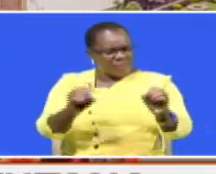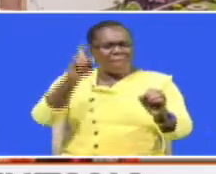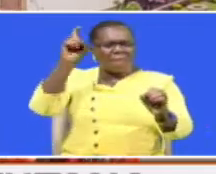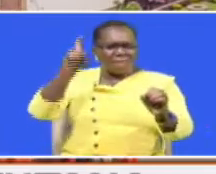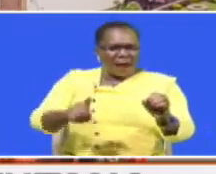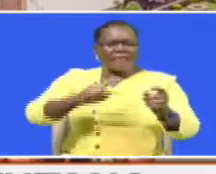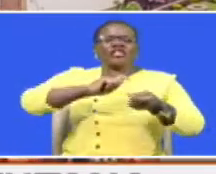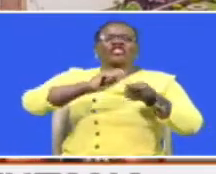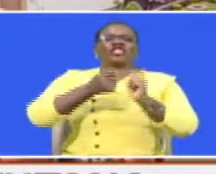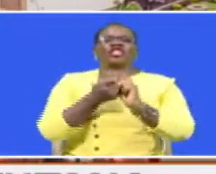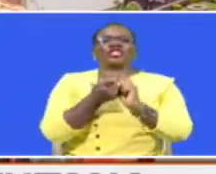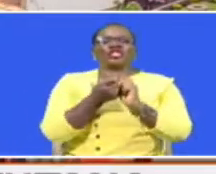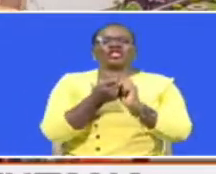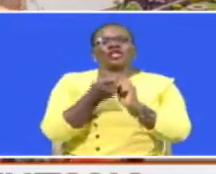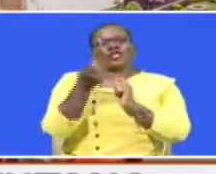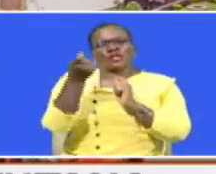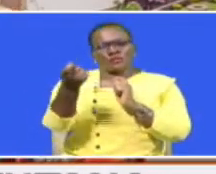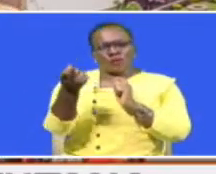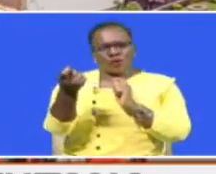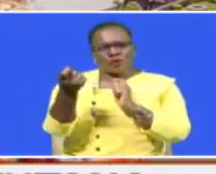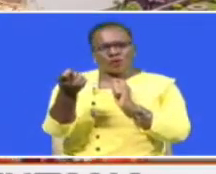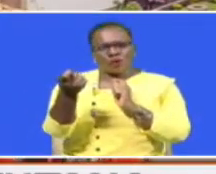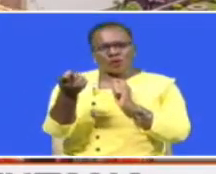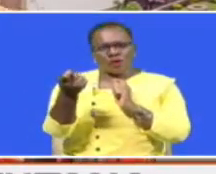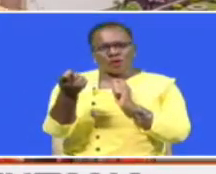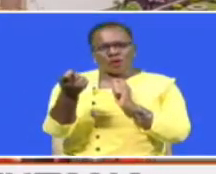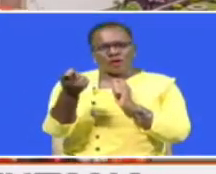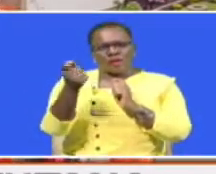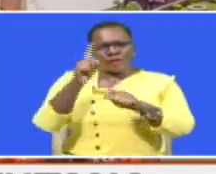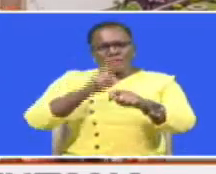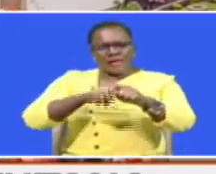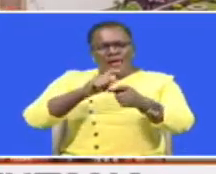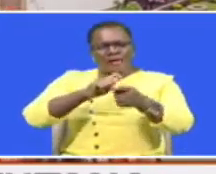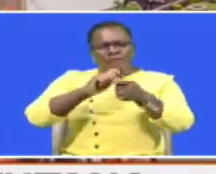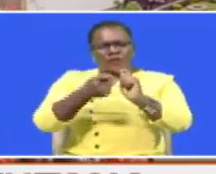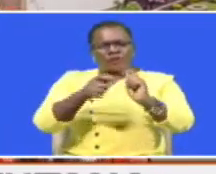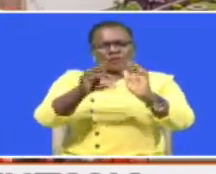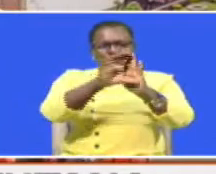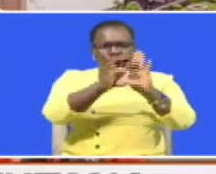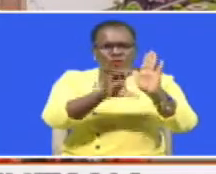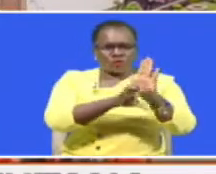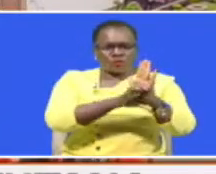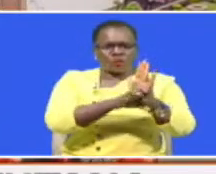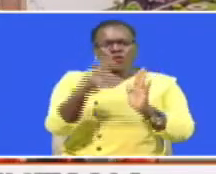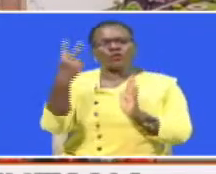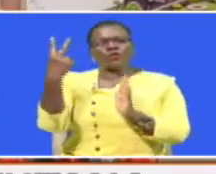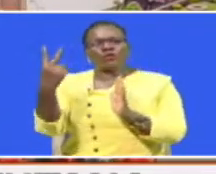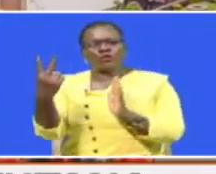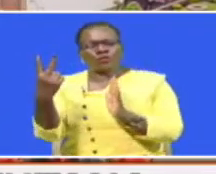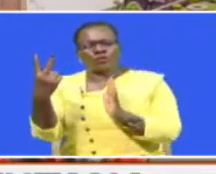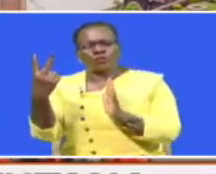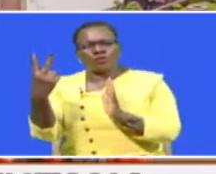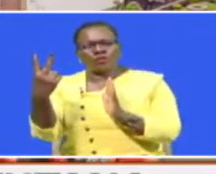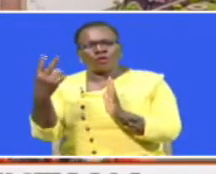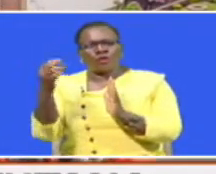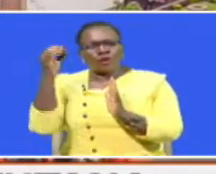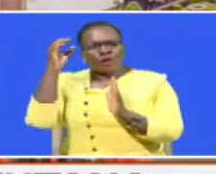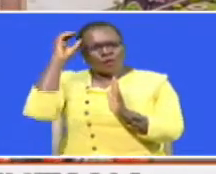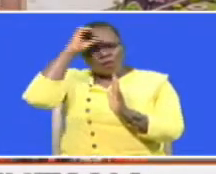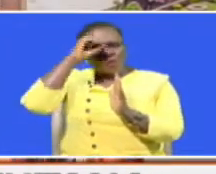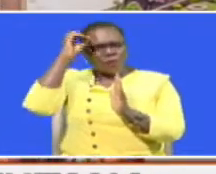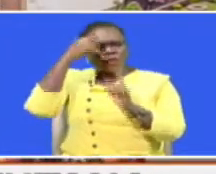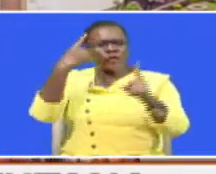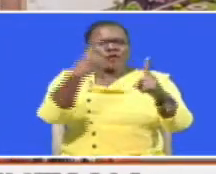be some amendments that have to be made so that one, they align with the constitution, and two, the views of the